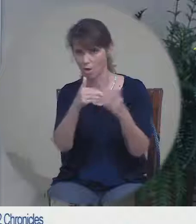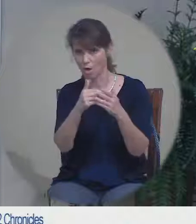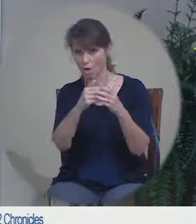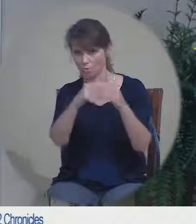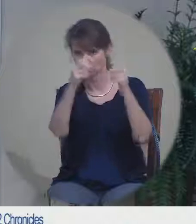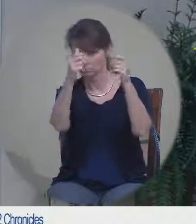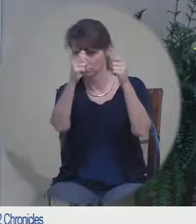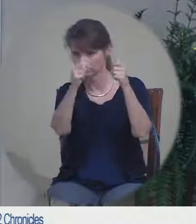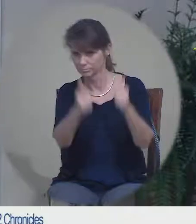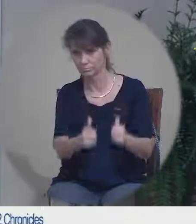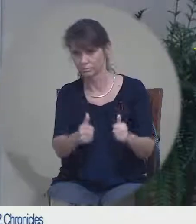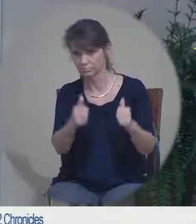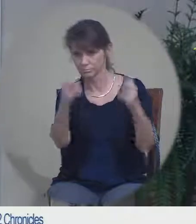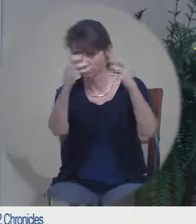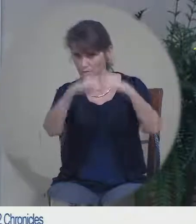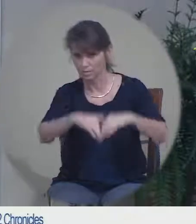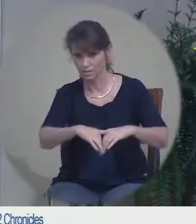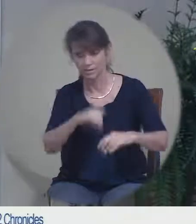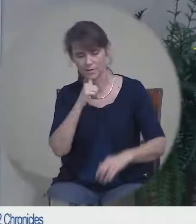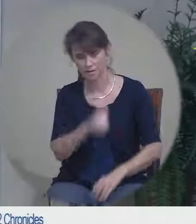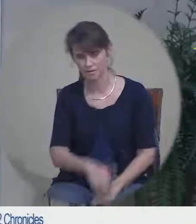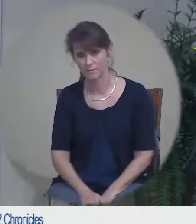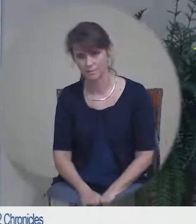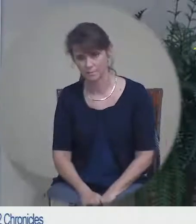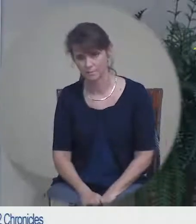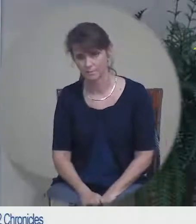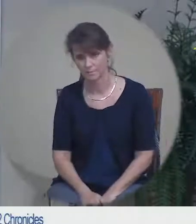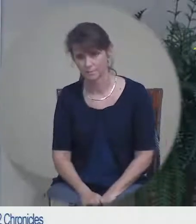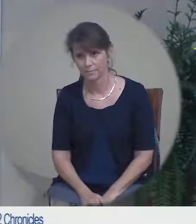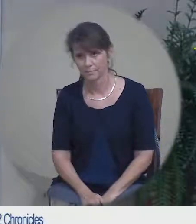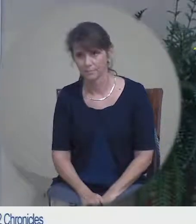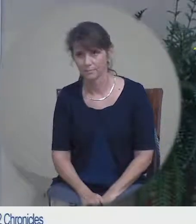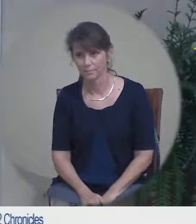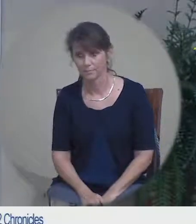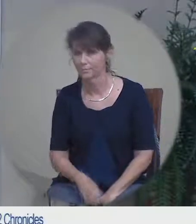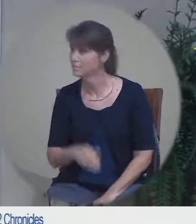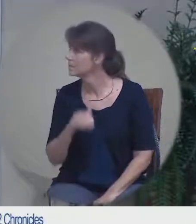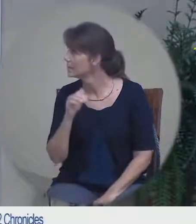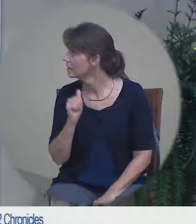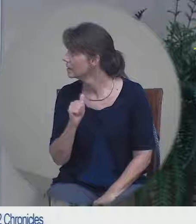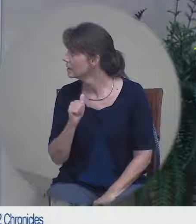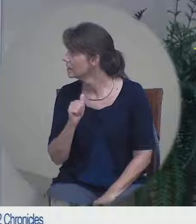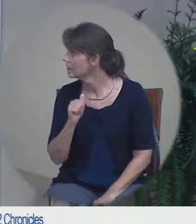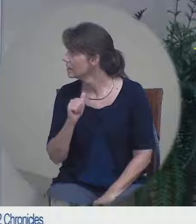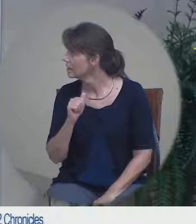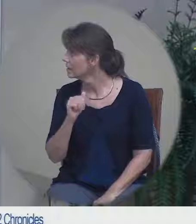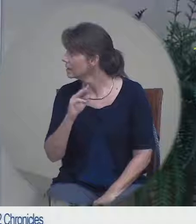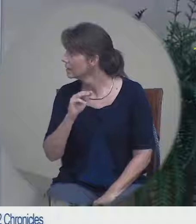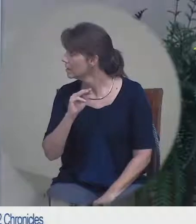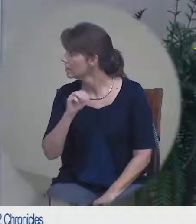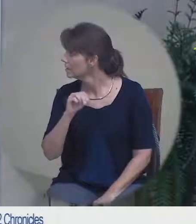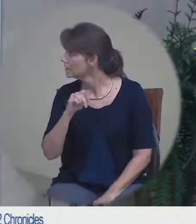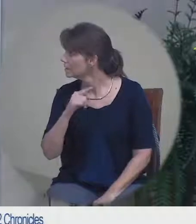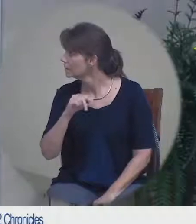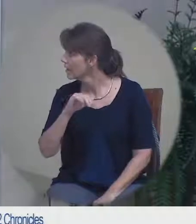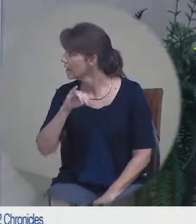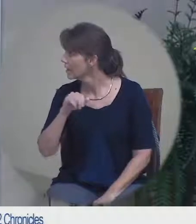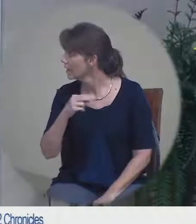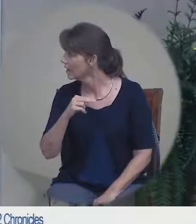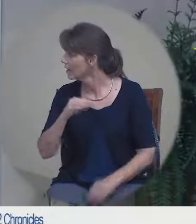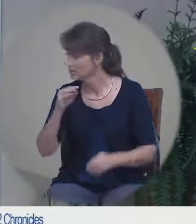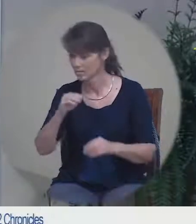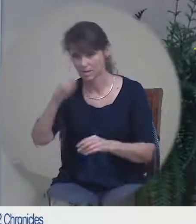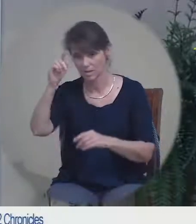south, shows on the map. What basically we see with Amaziah, he's pushing the borders of Judah south and it kind of enlarging